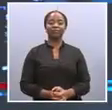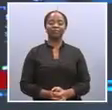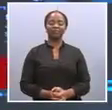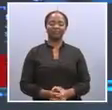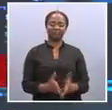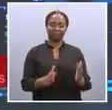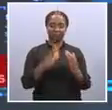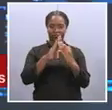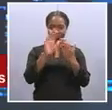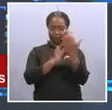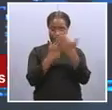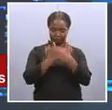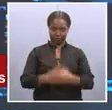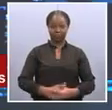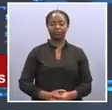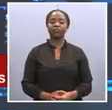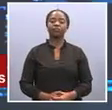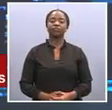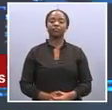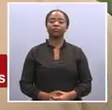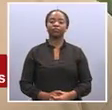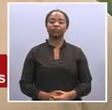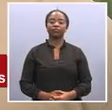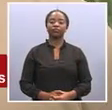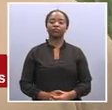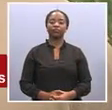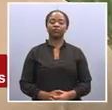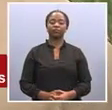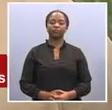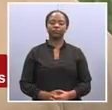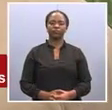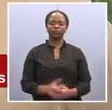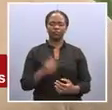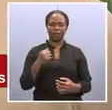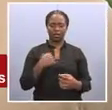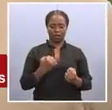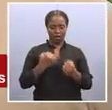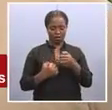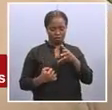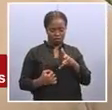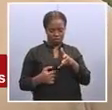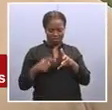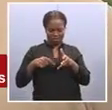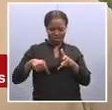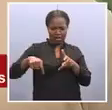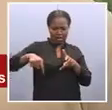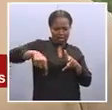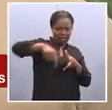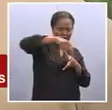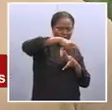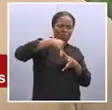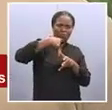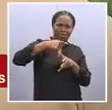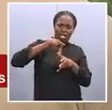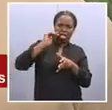Here's a recap of your main stories this evening. As he was running, he said,